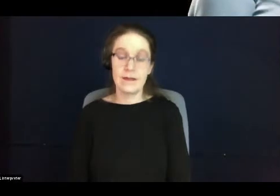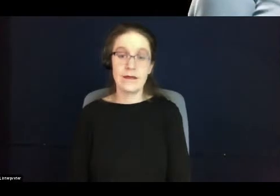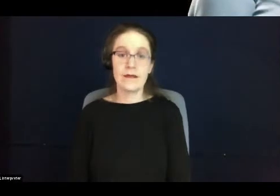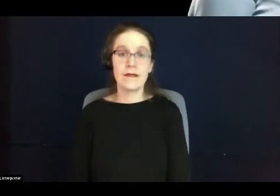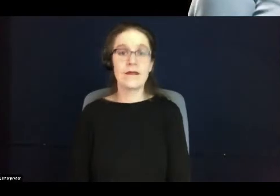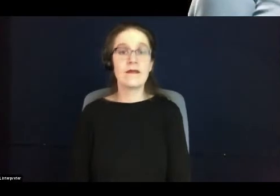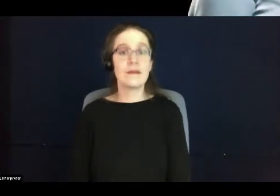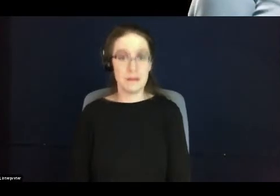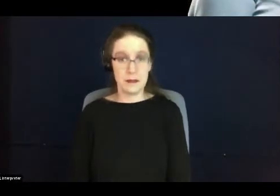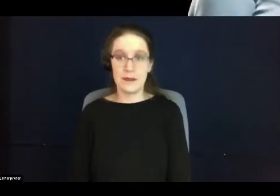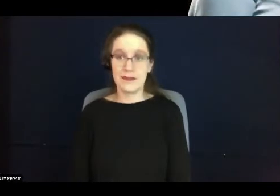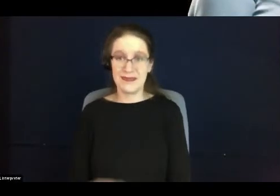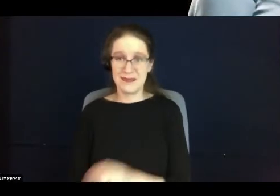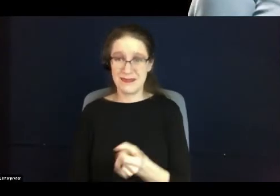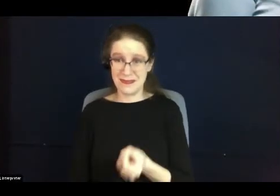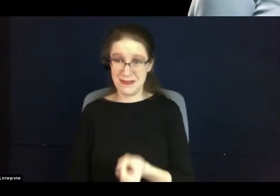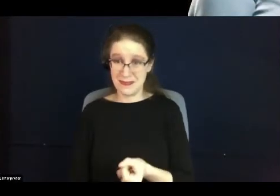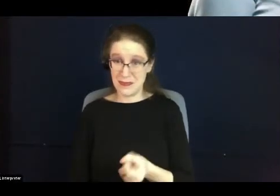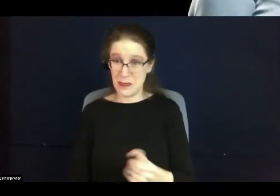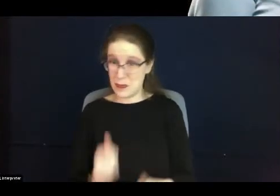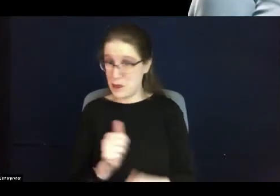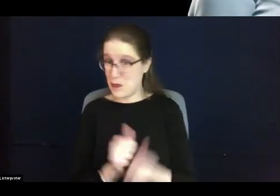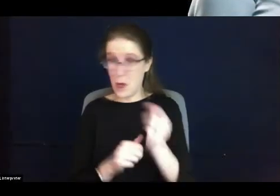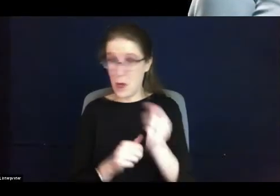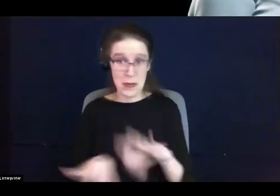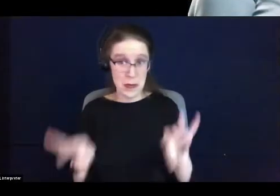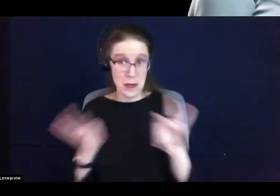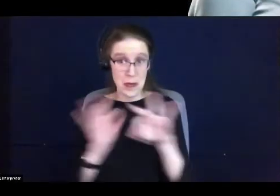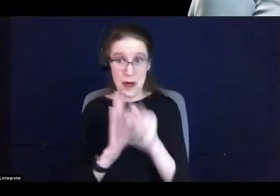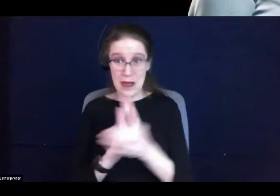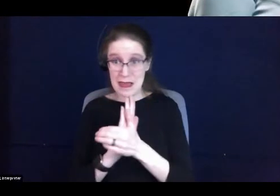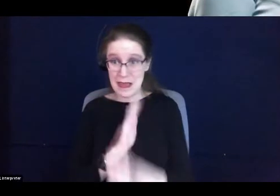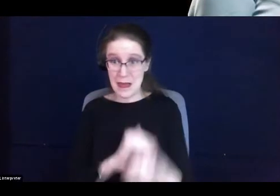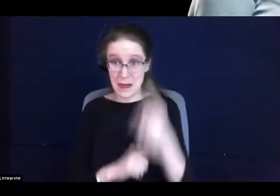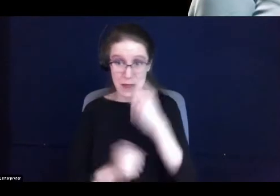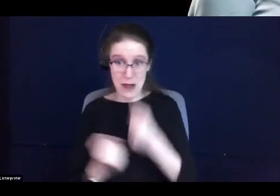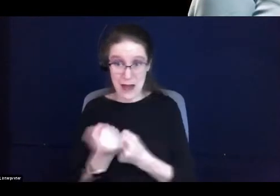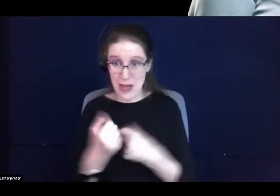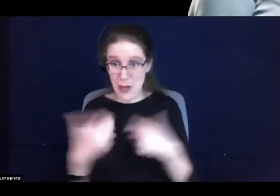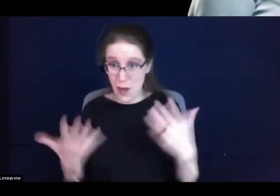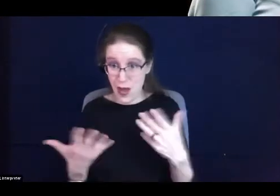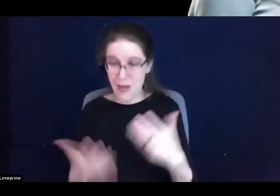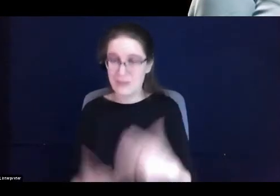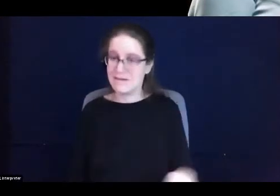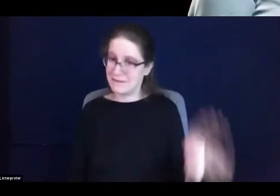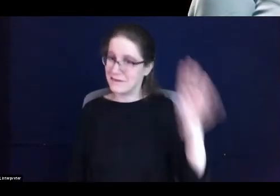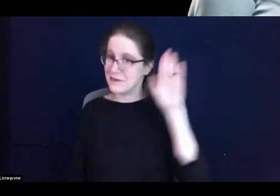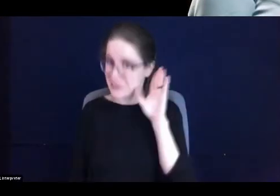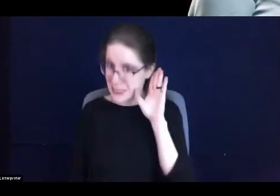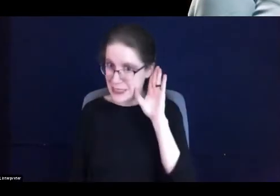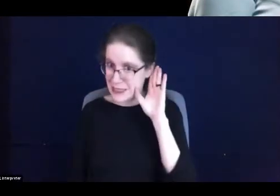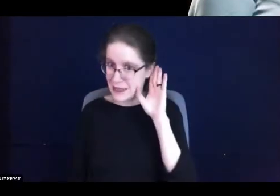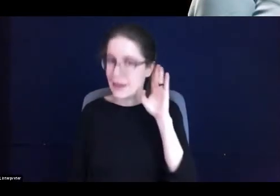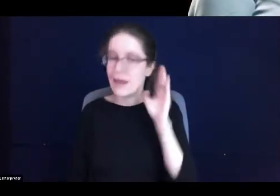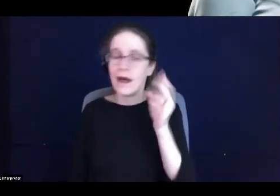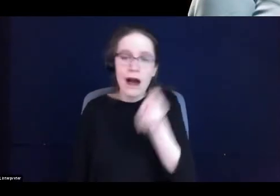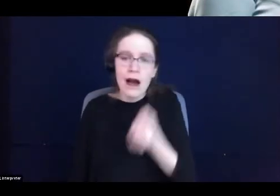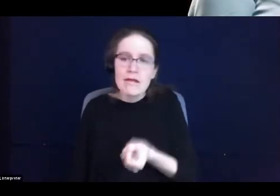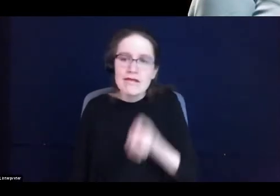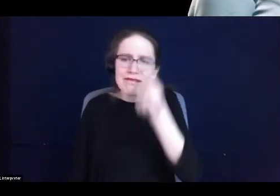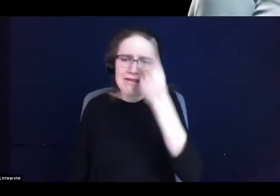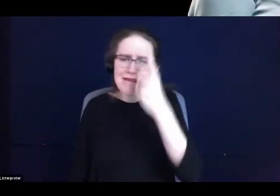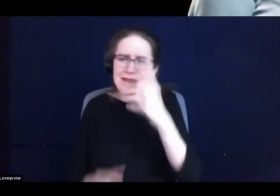Listening, it may be the most important skill of a sexual violence advocate, and it's critical to providing emotional